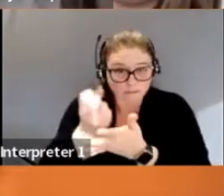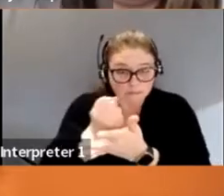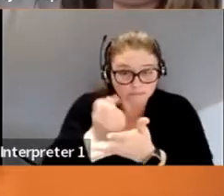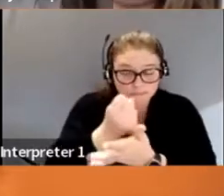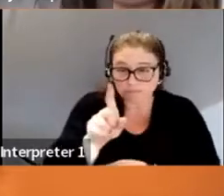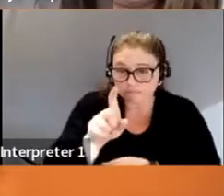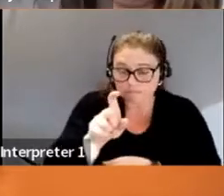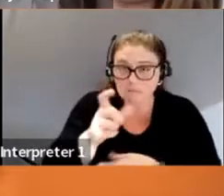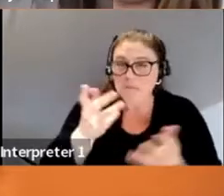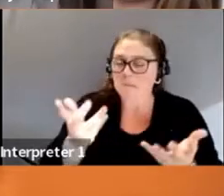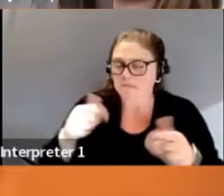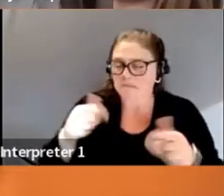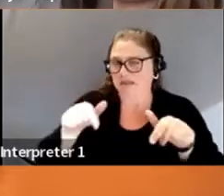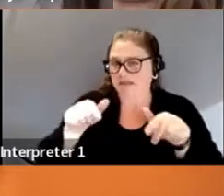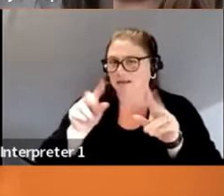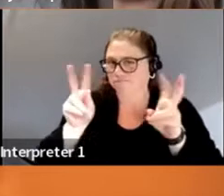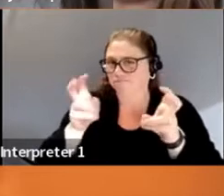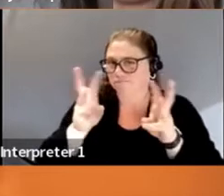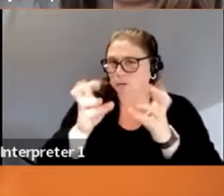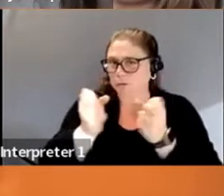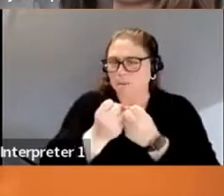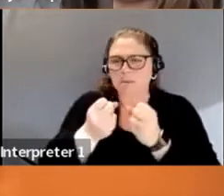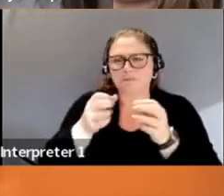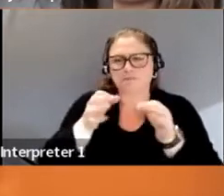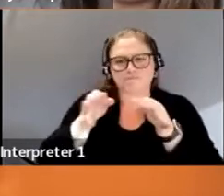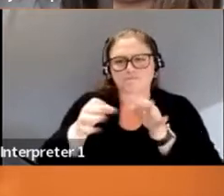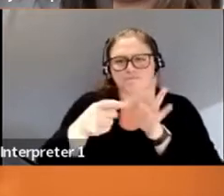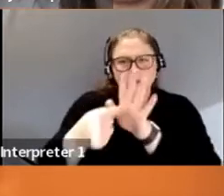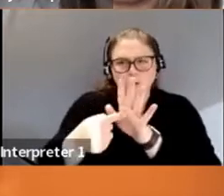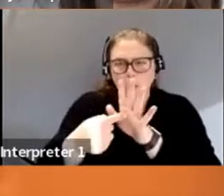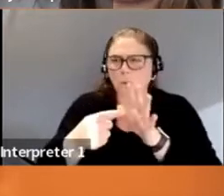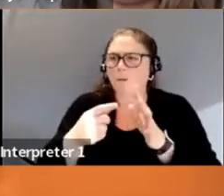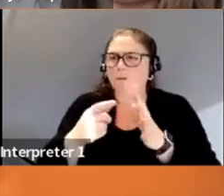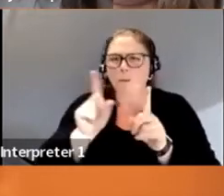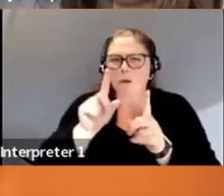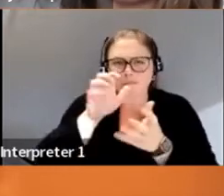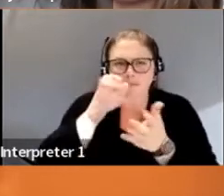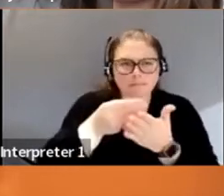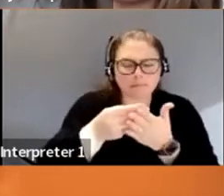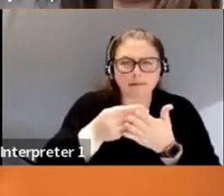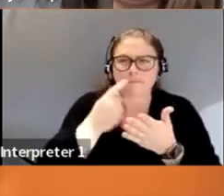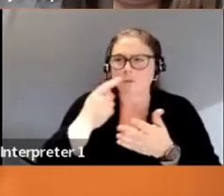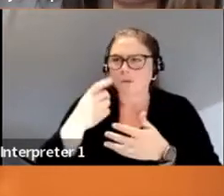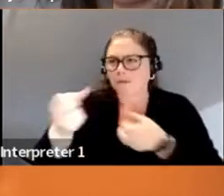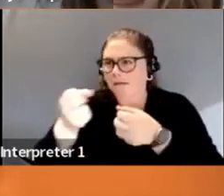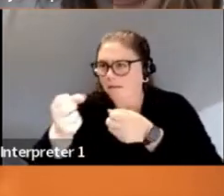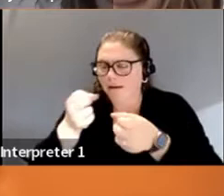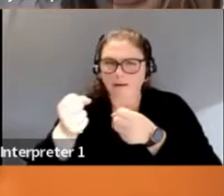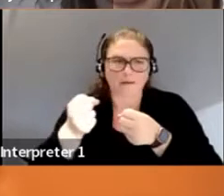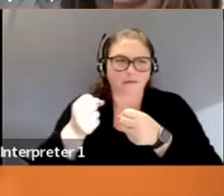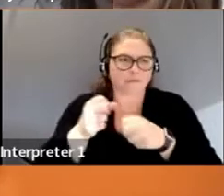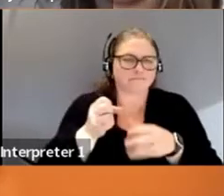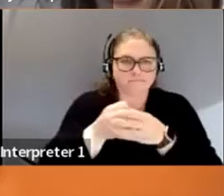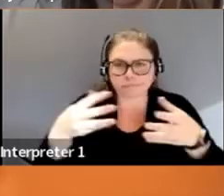grant funding in your business to achieve hiring, research, development, market expansion, training,